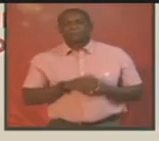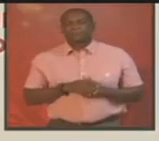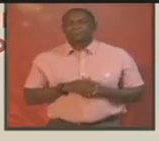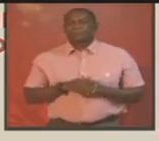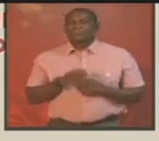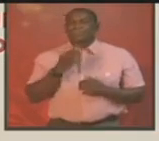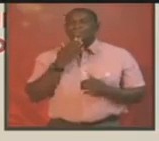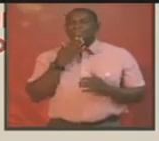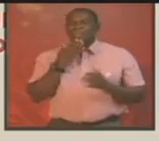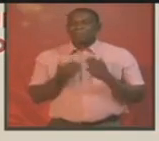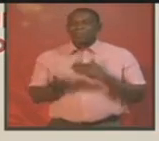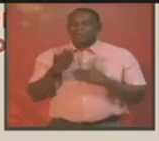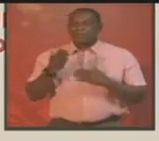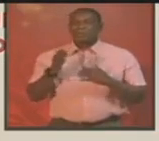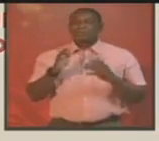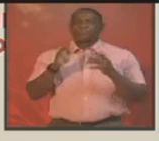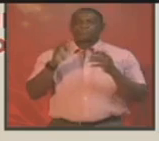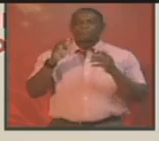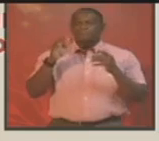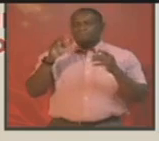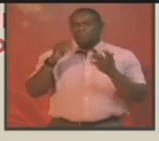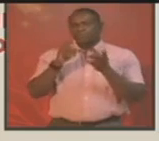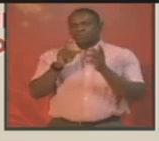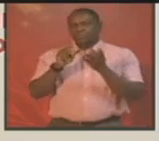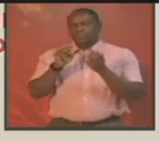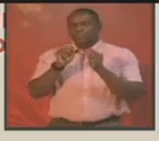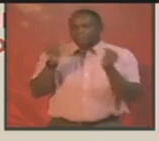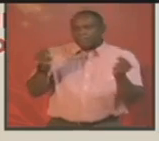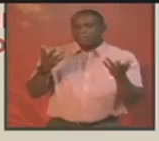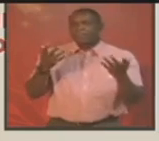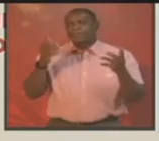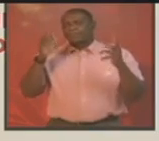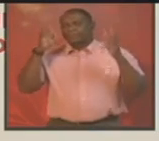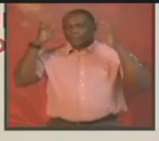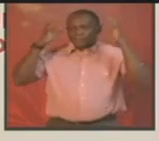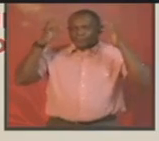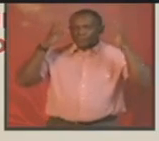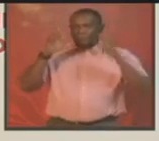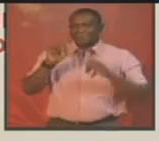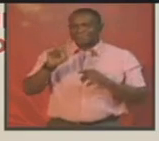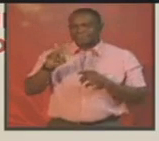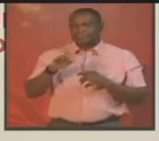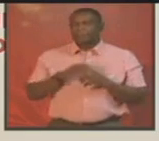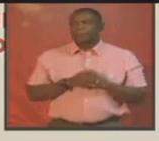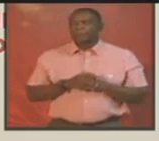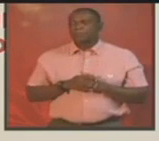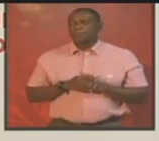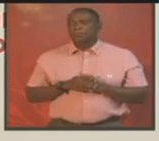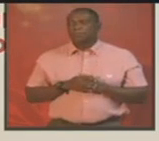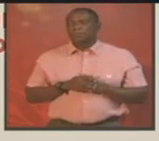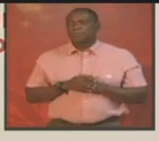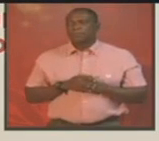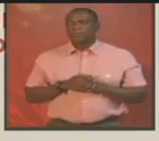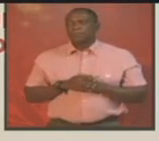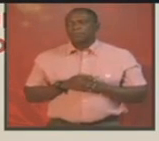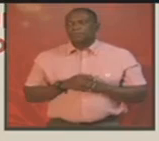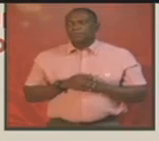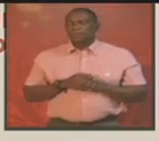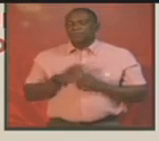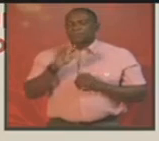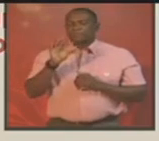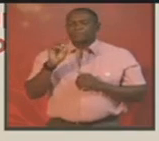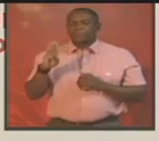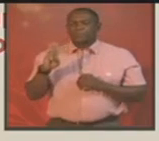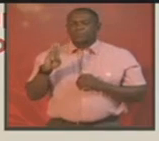of the viewing and listening public. The clinical update for the day completed February 26th as at 4